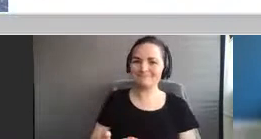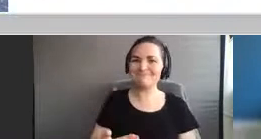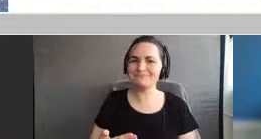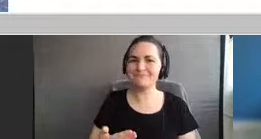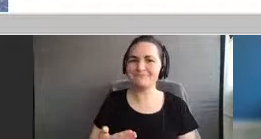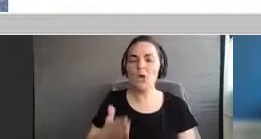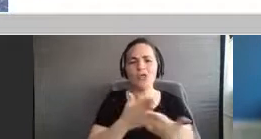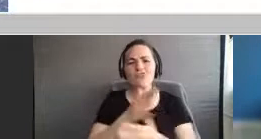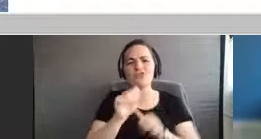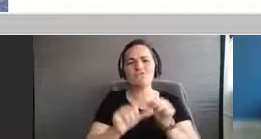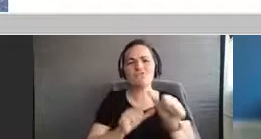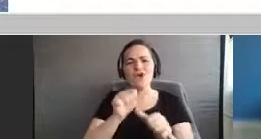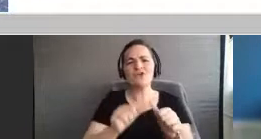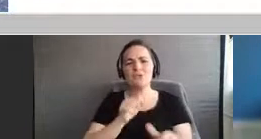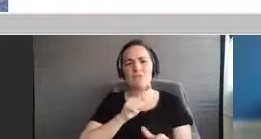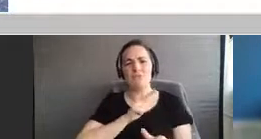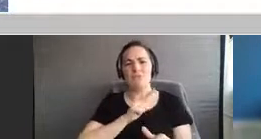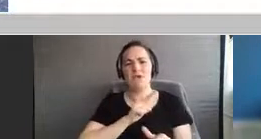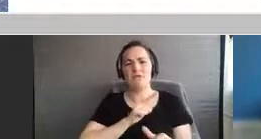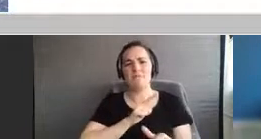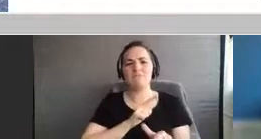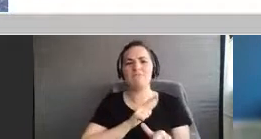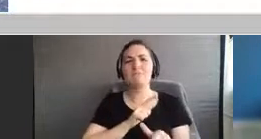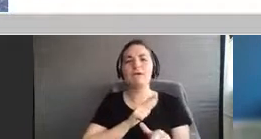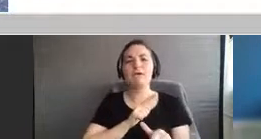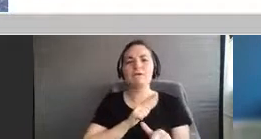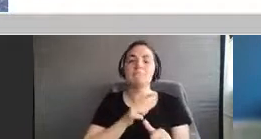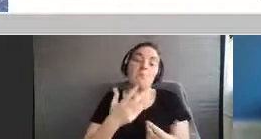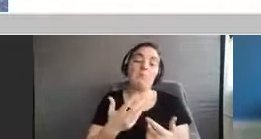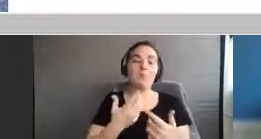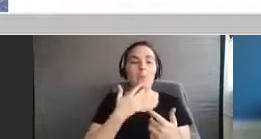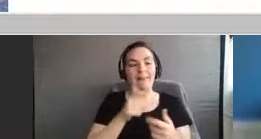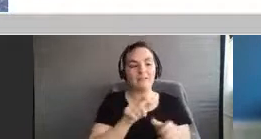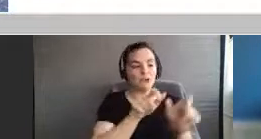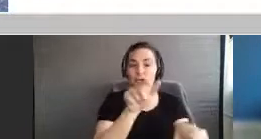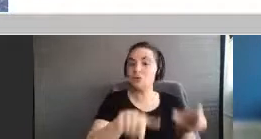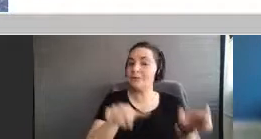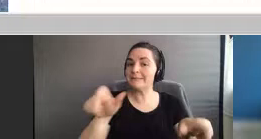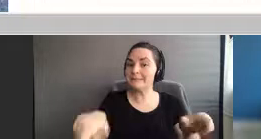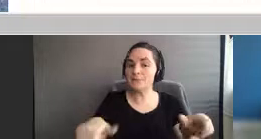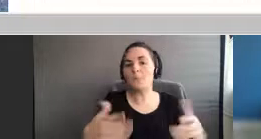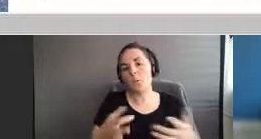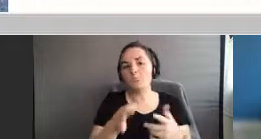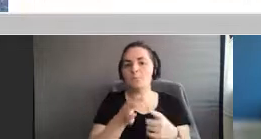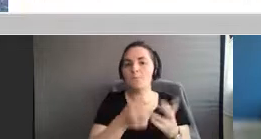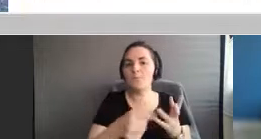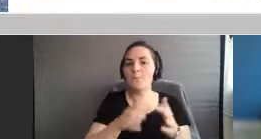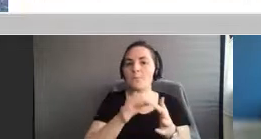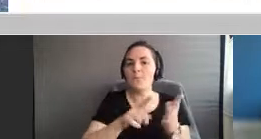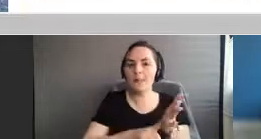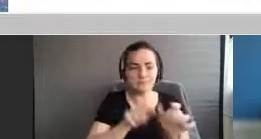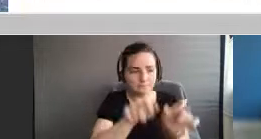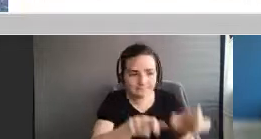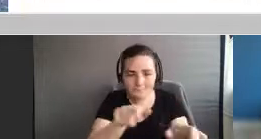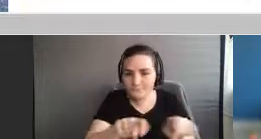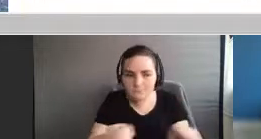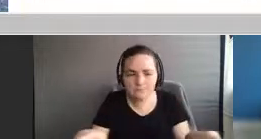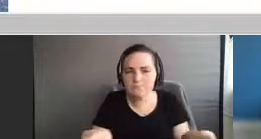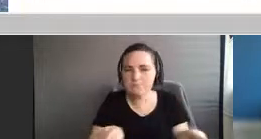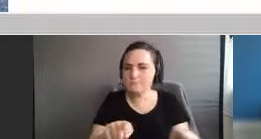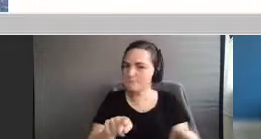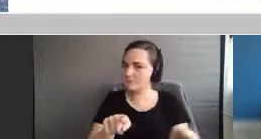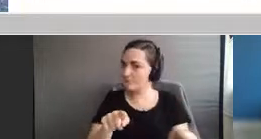when you think about the way that assessment is used with students, I want you to think about how appropriate